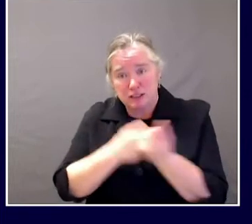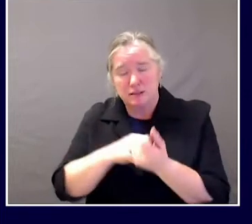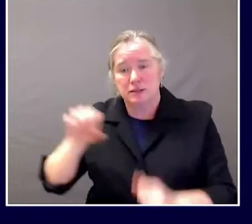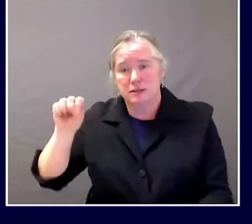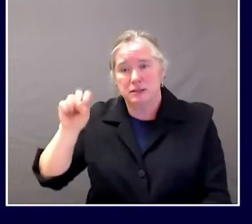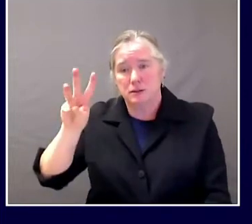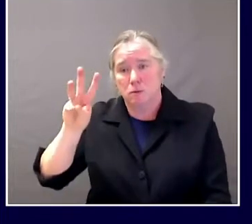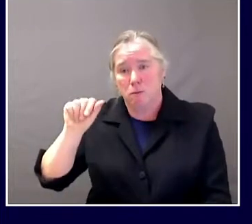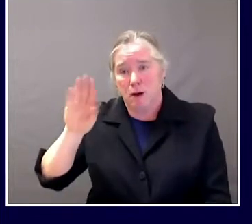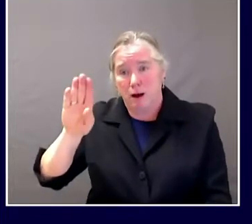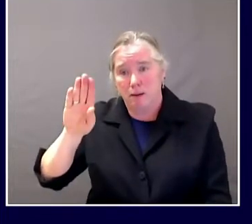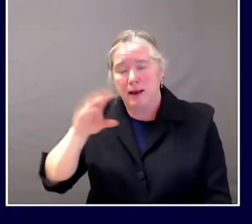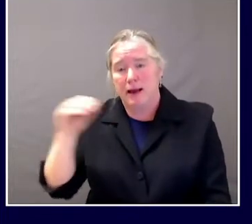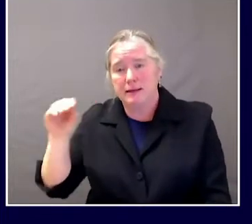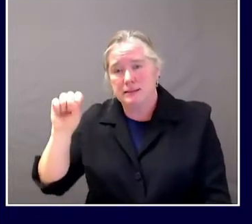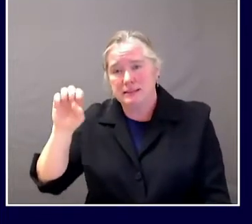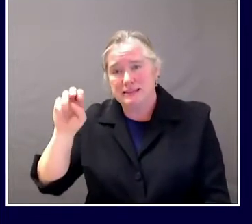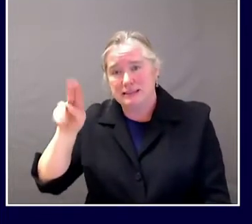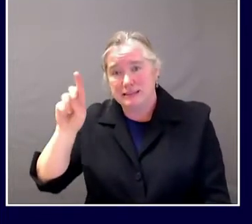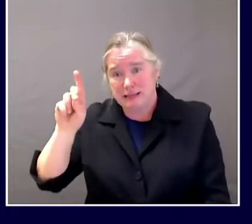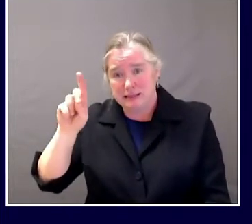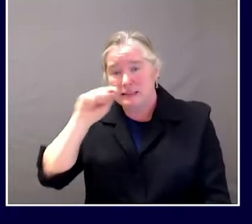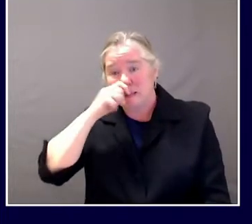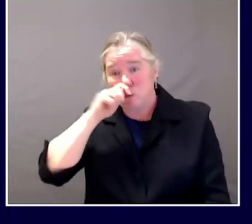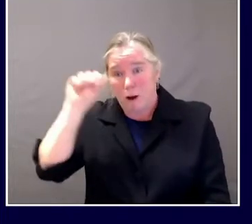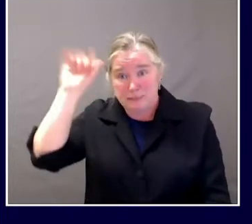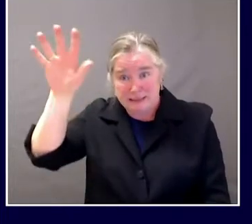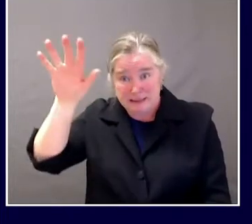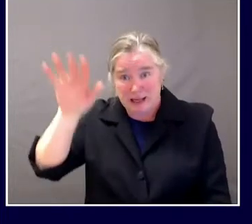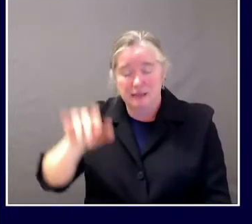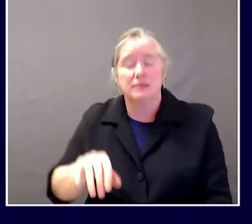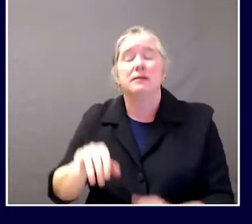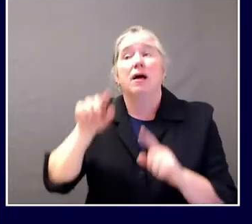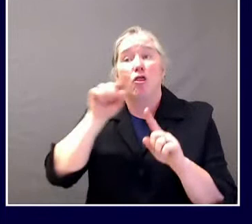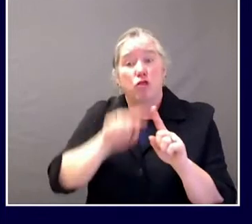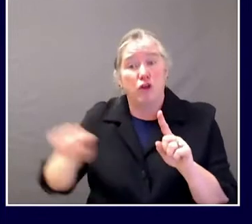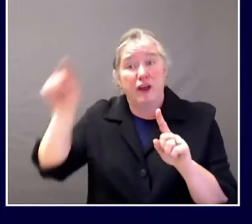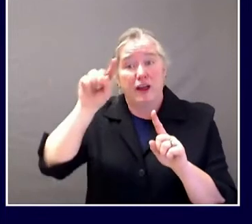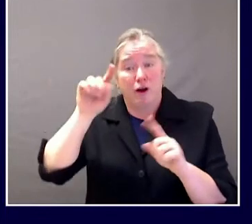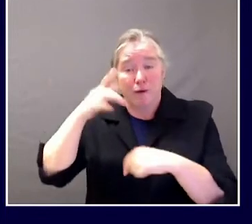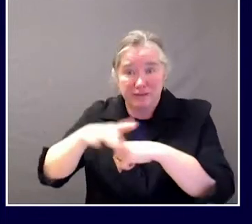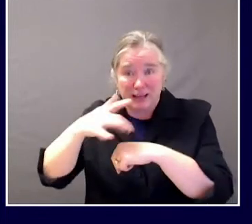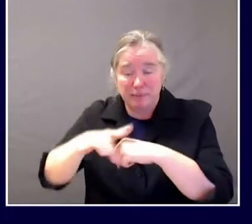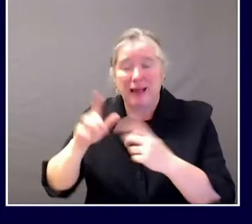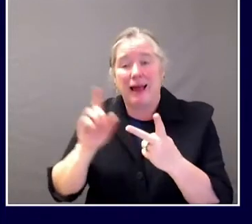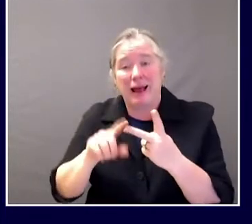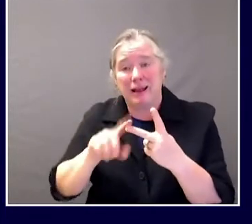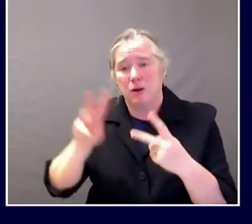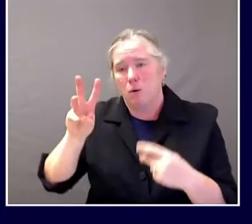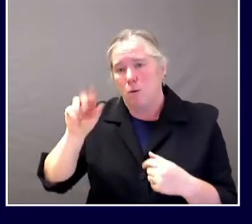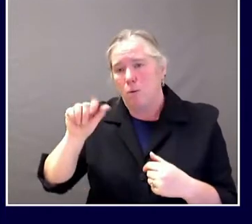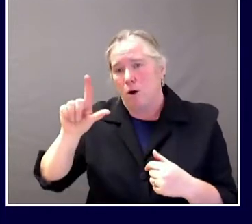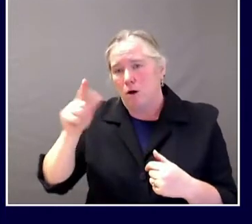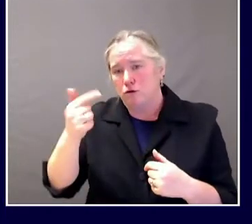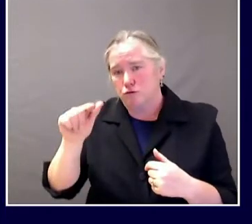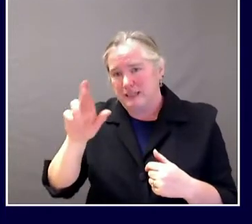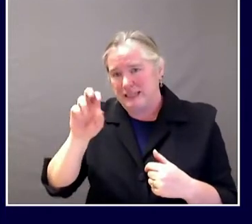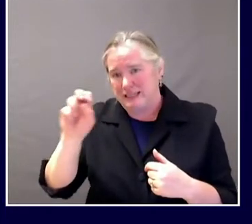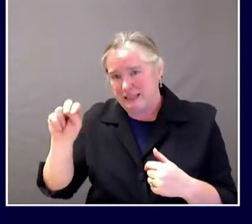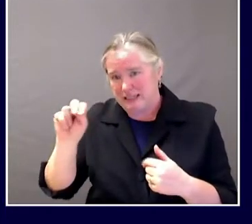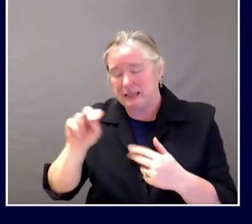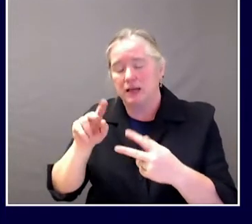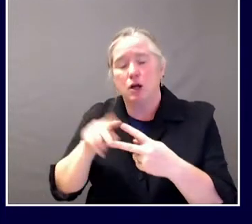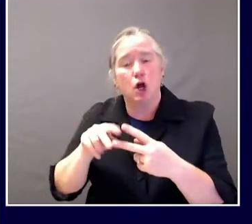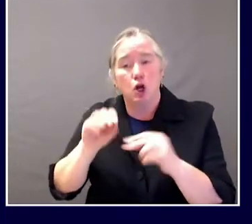Walgreens facilities for folks who are having symptoms, are available statewide at no charge, no